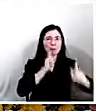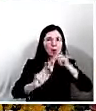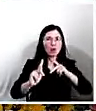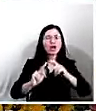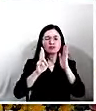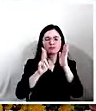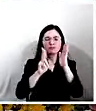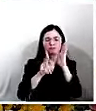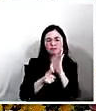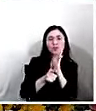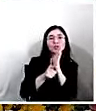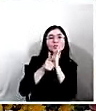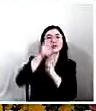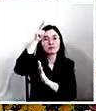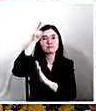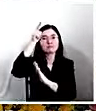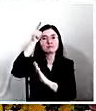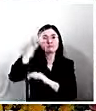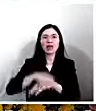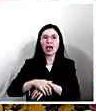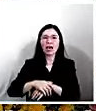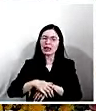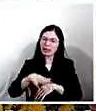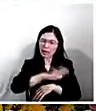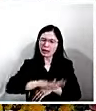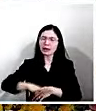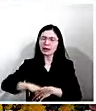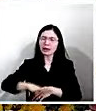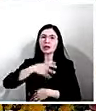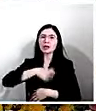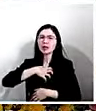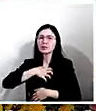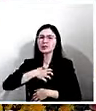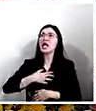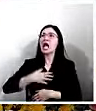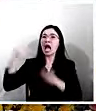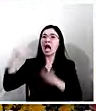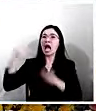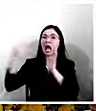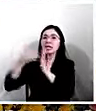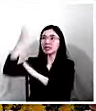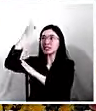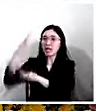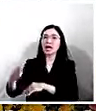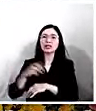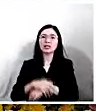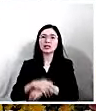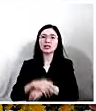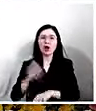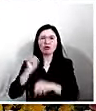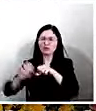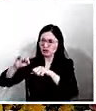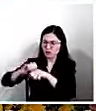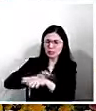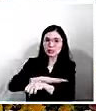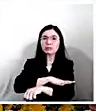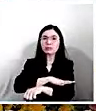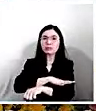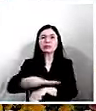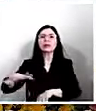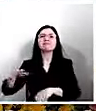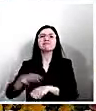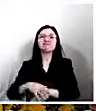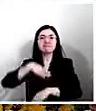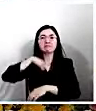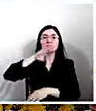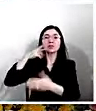They grumble against God, and so they spread discouraging reports among children